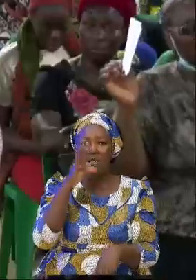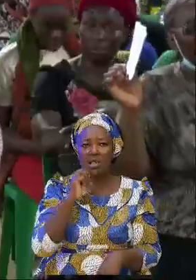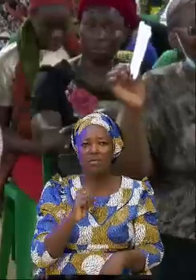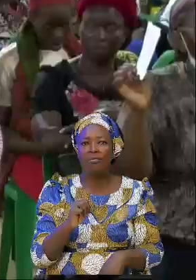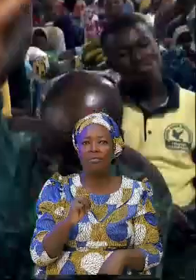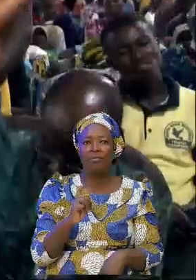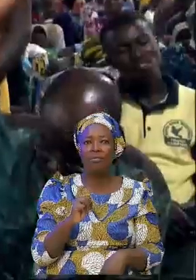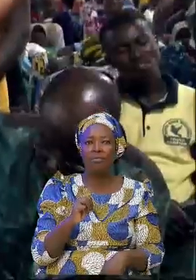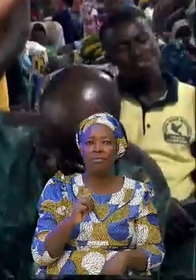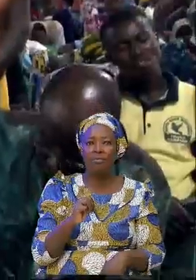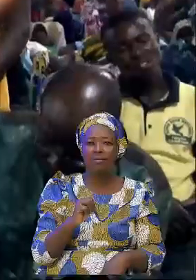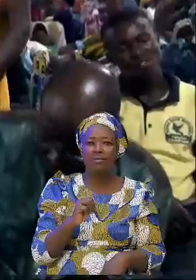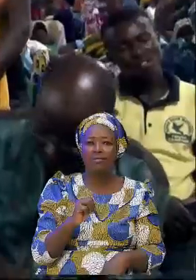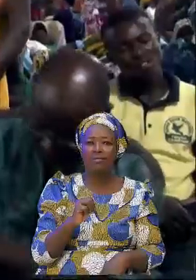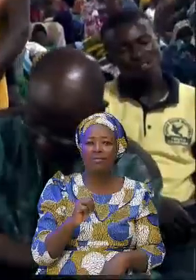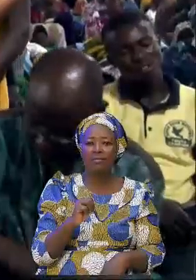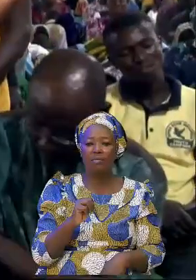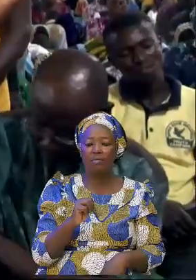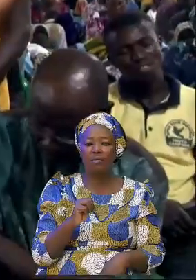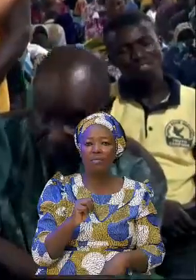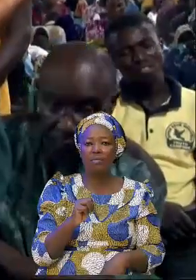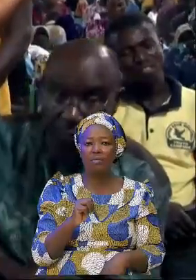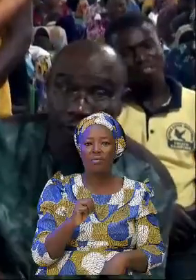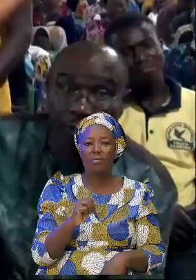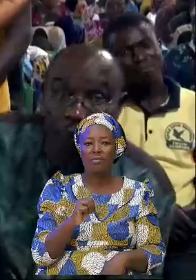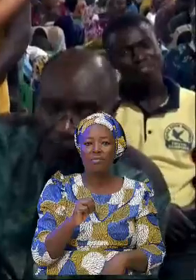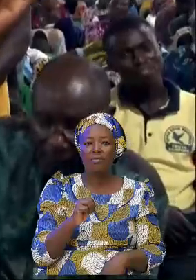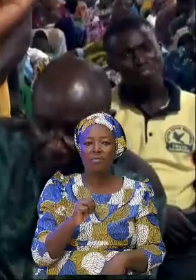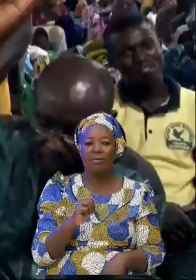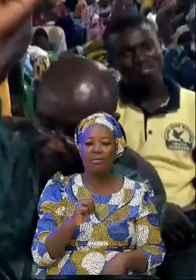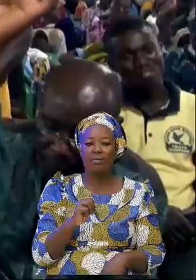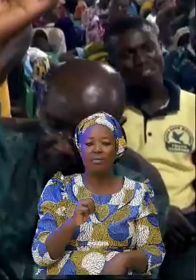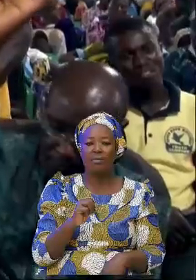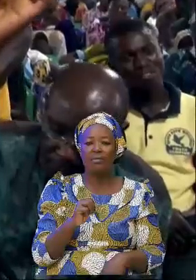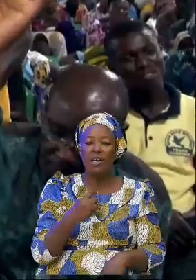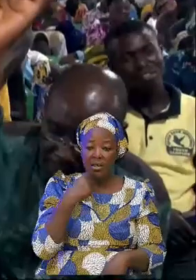Receive me into your kingdom. Tell him.